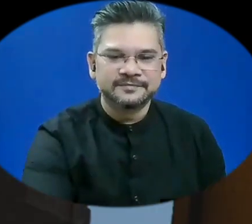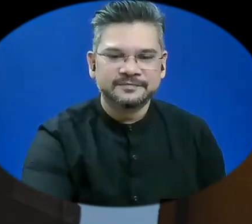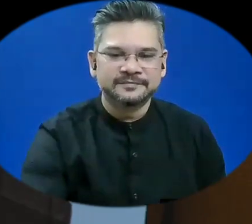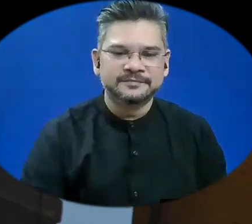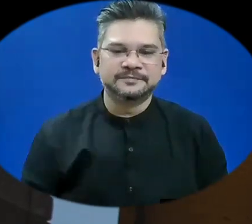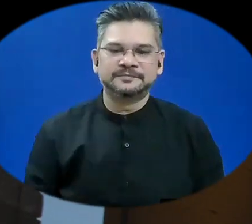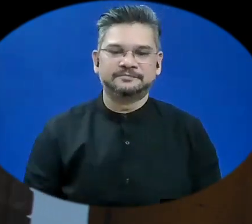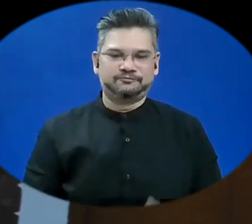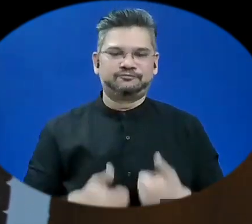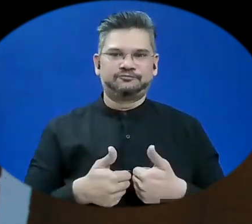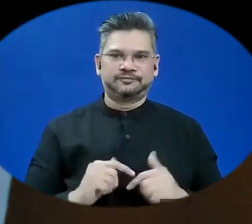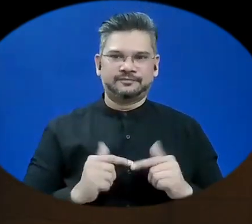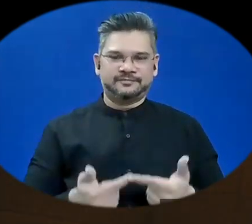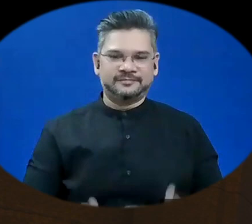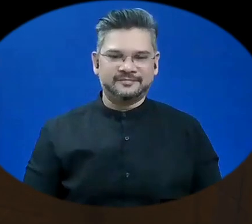Keep fighting.